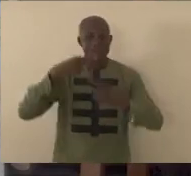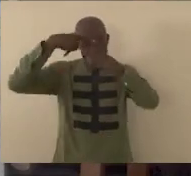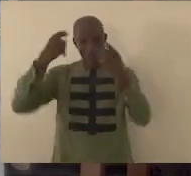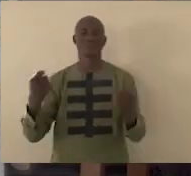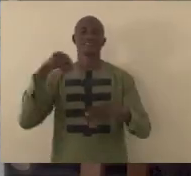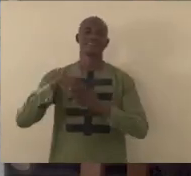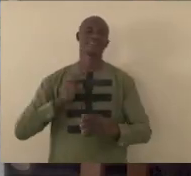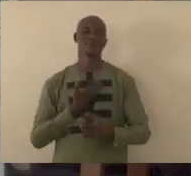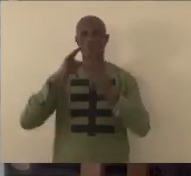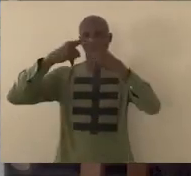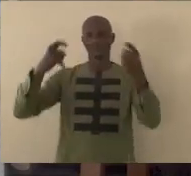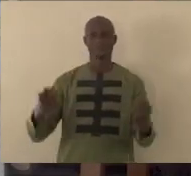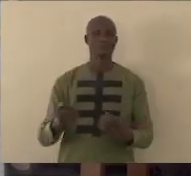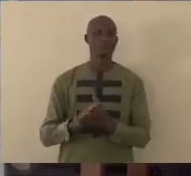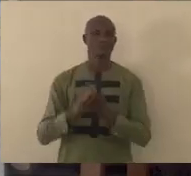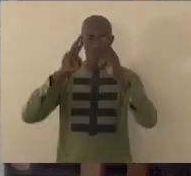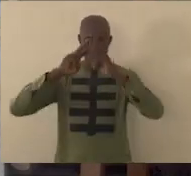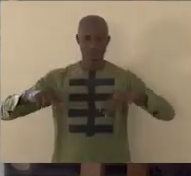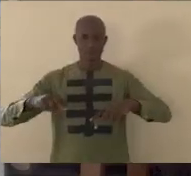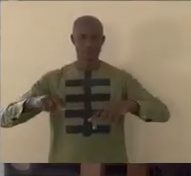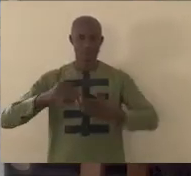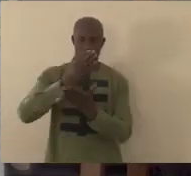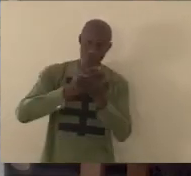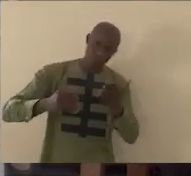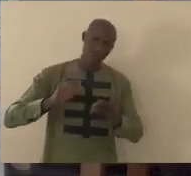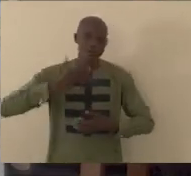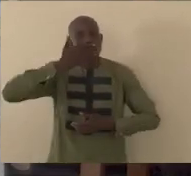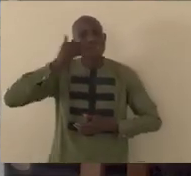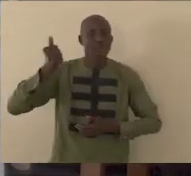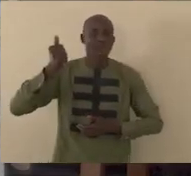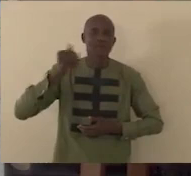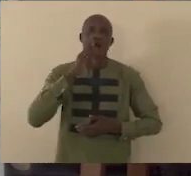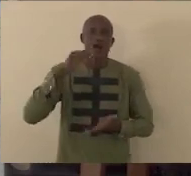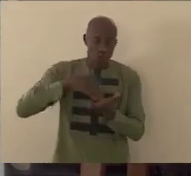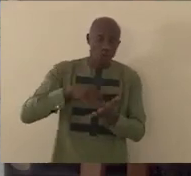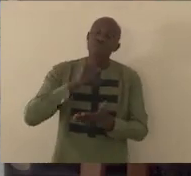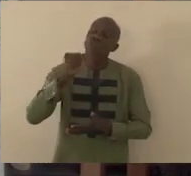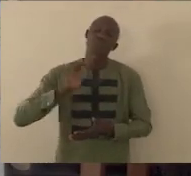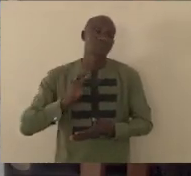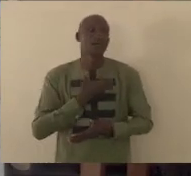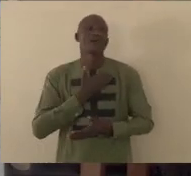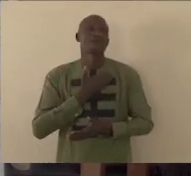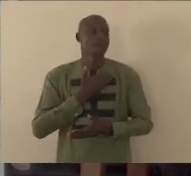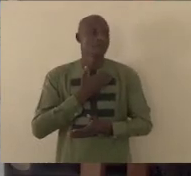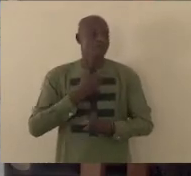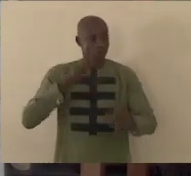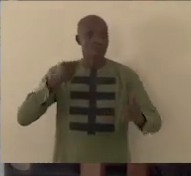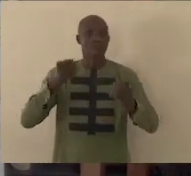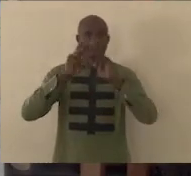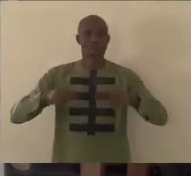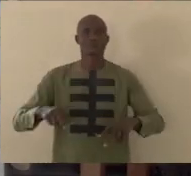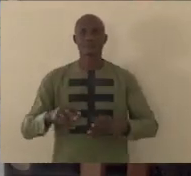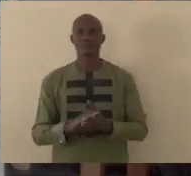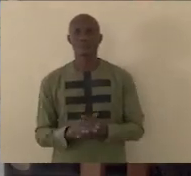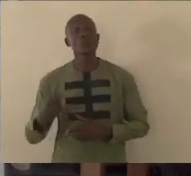in our villages. And some of our best benefactors are often not from our village. We know that in